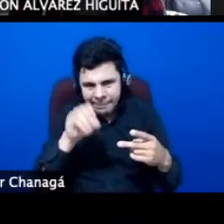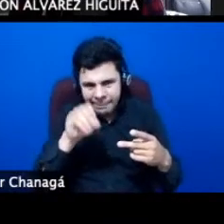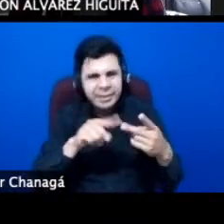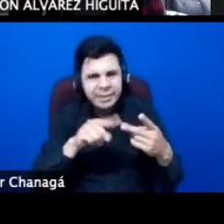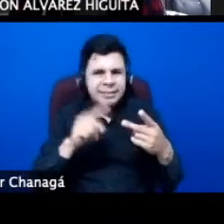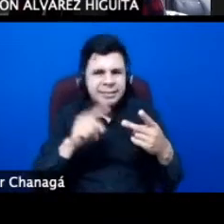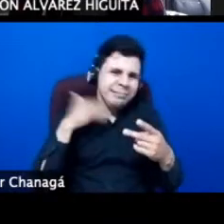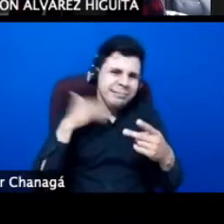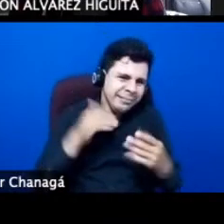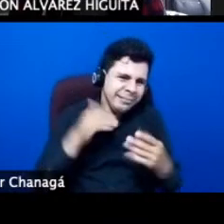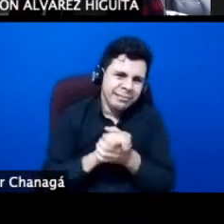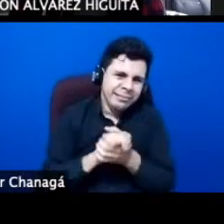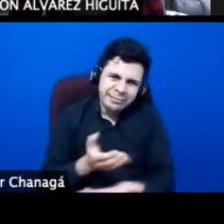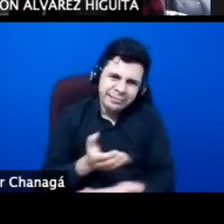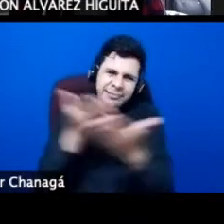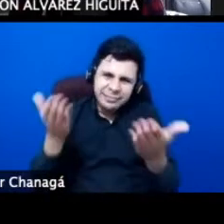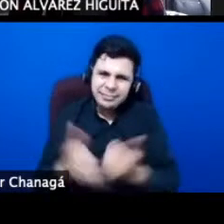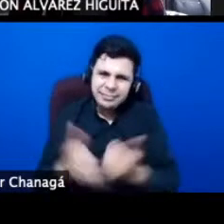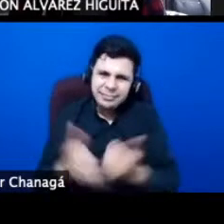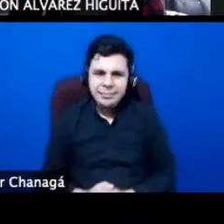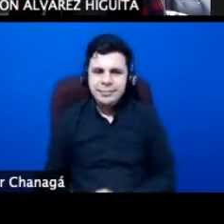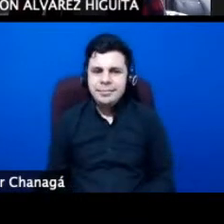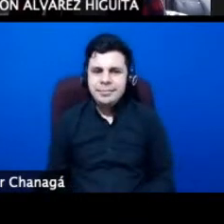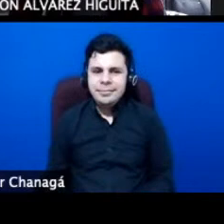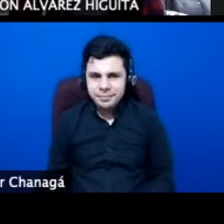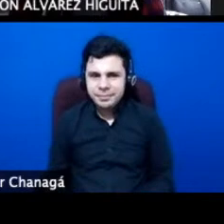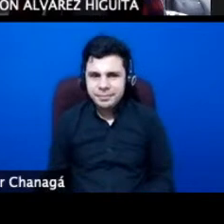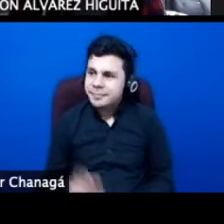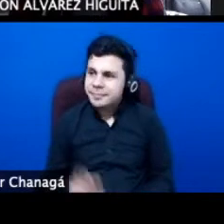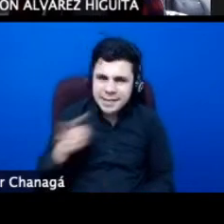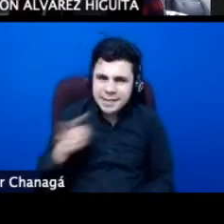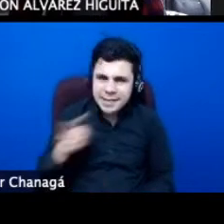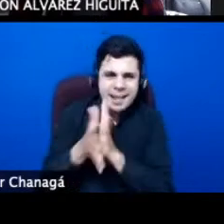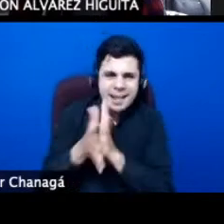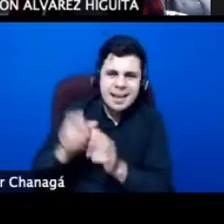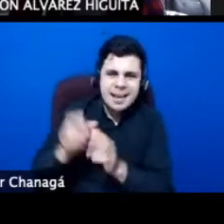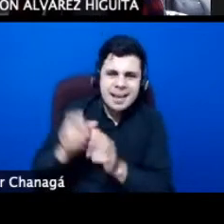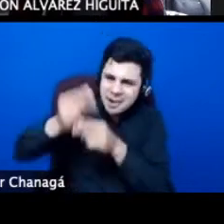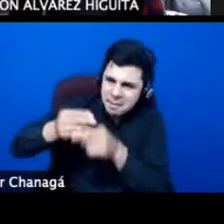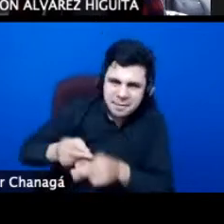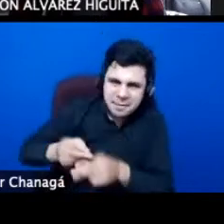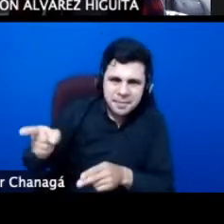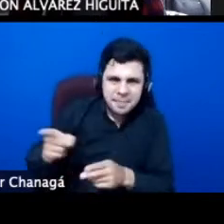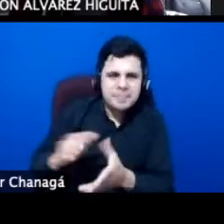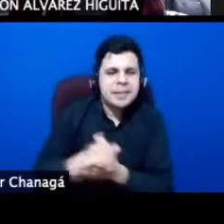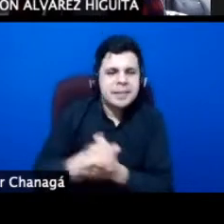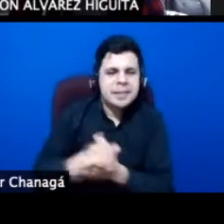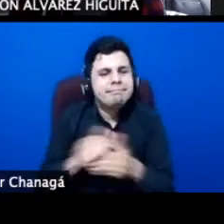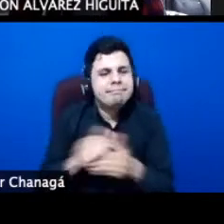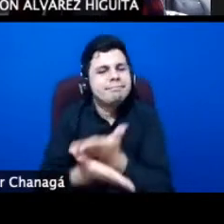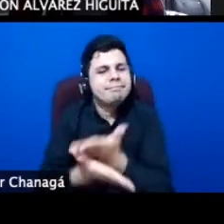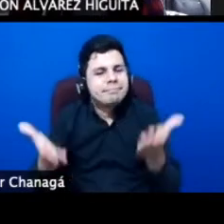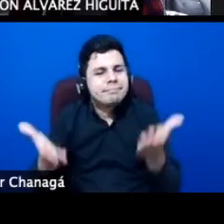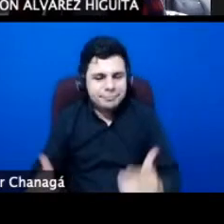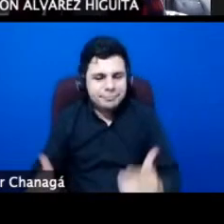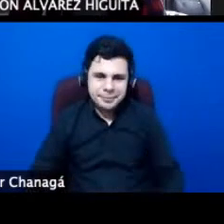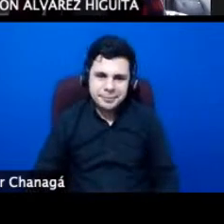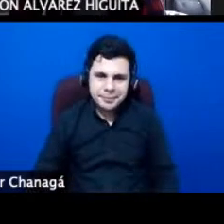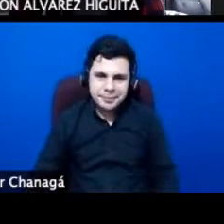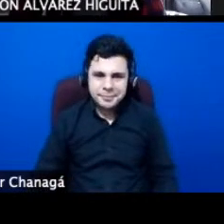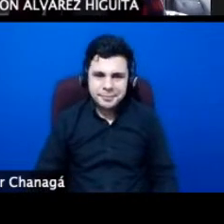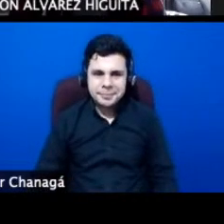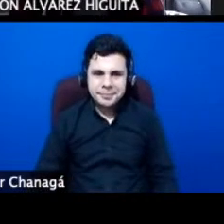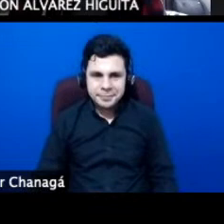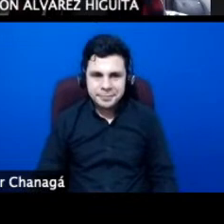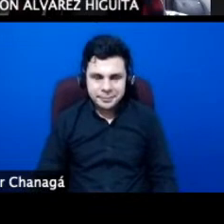Thank you very much, everyone, for being a part of this conversation. And as we move along, I want to take